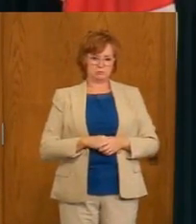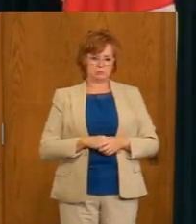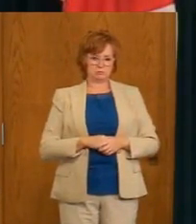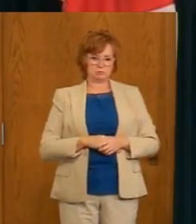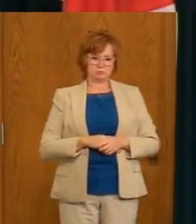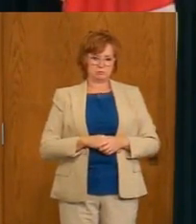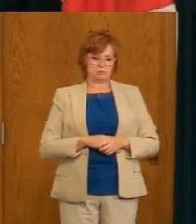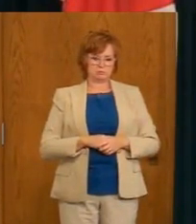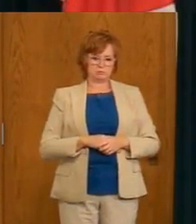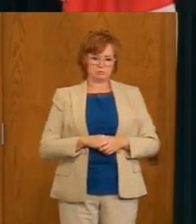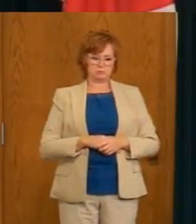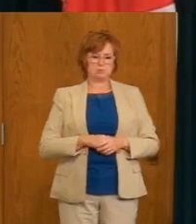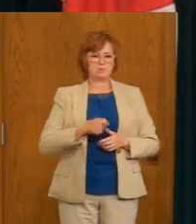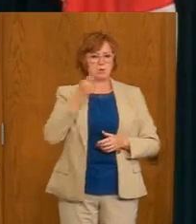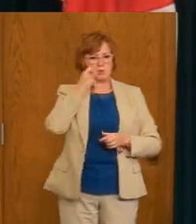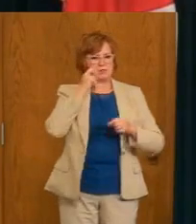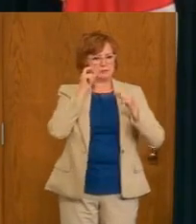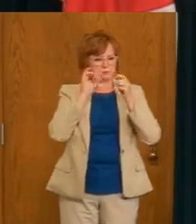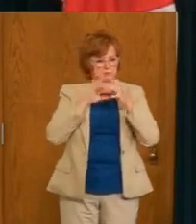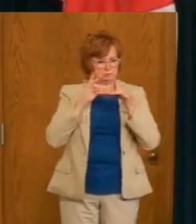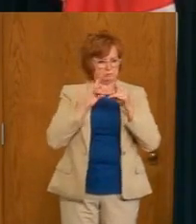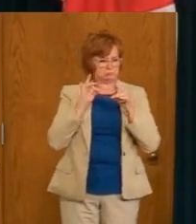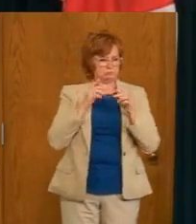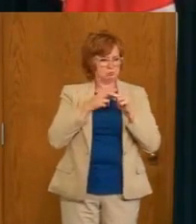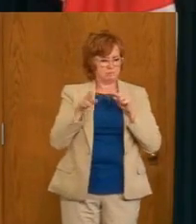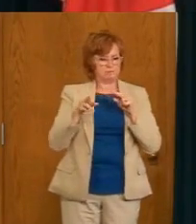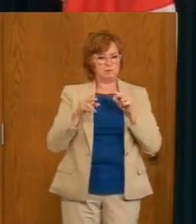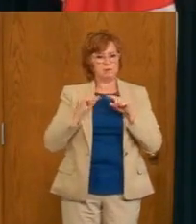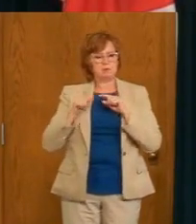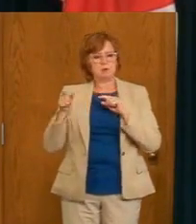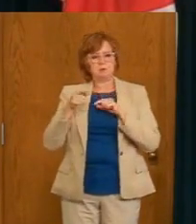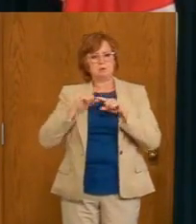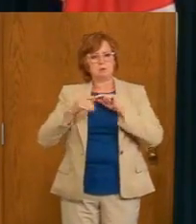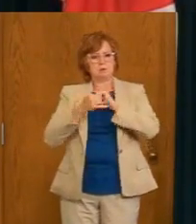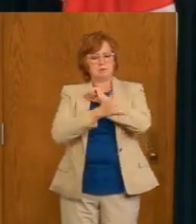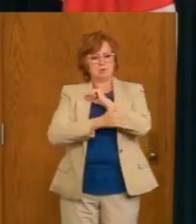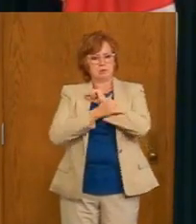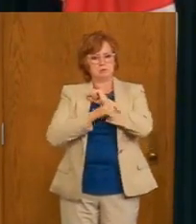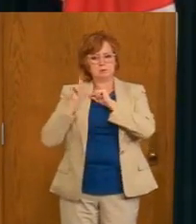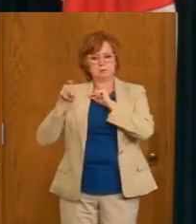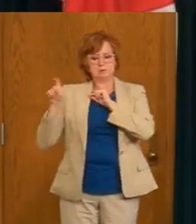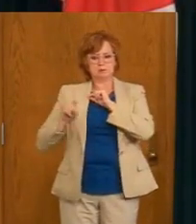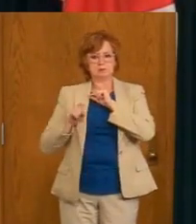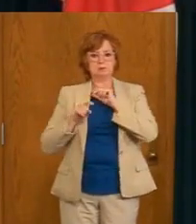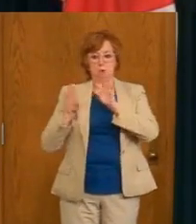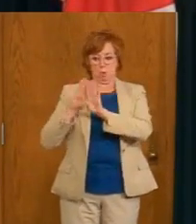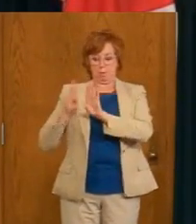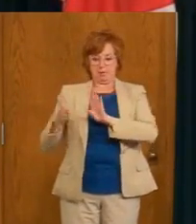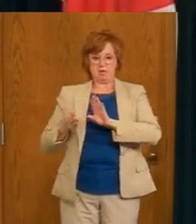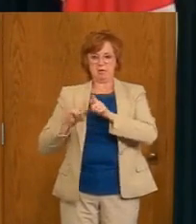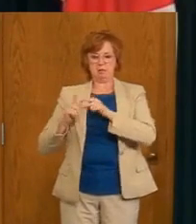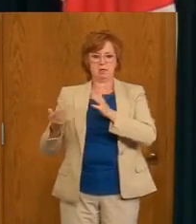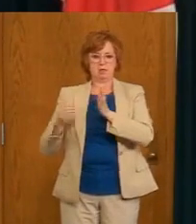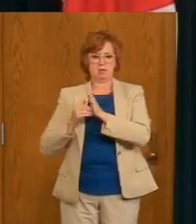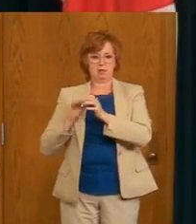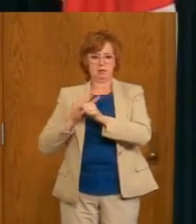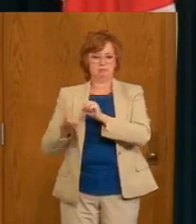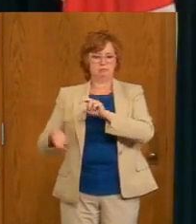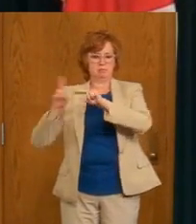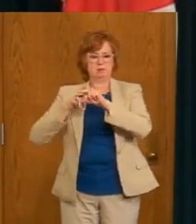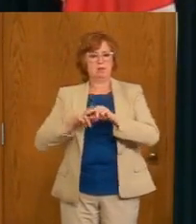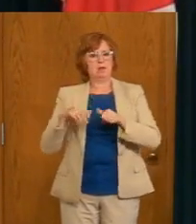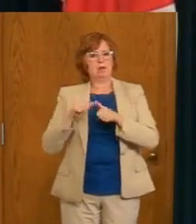good time if you are in long-term care and you are fully vaccinated, and if you as a loved one are fully vaccinated and want to visit.